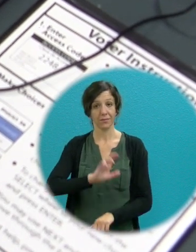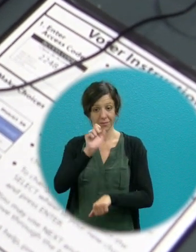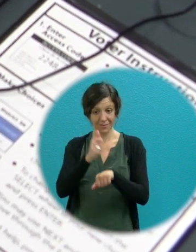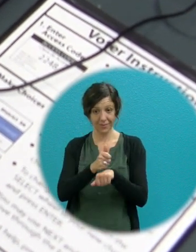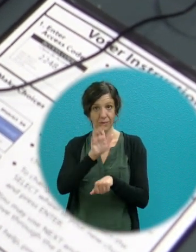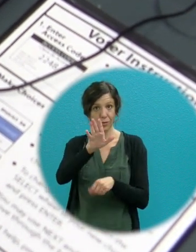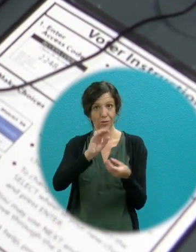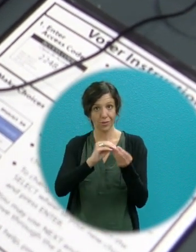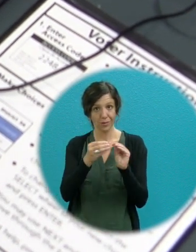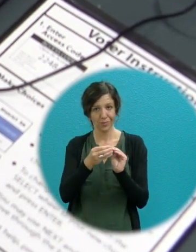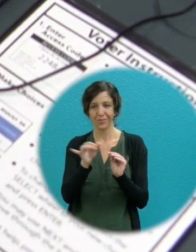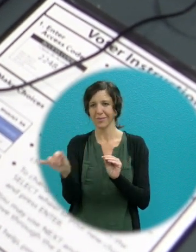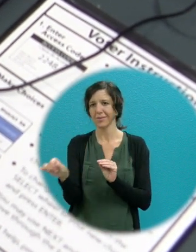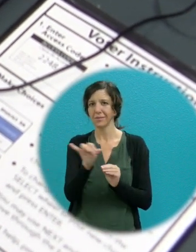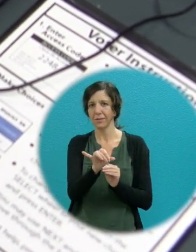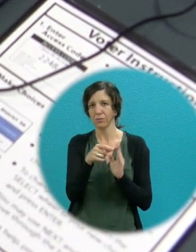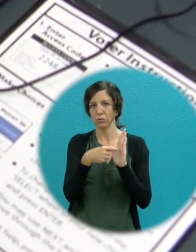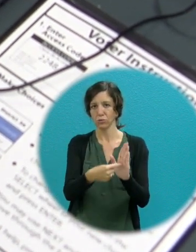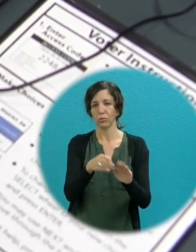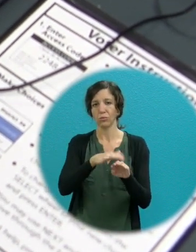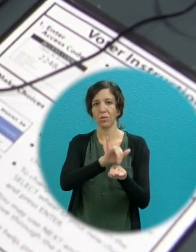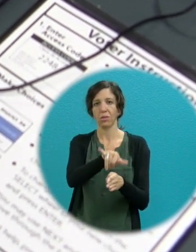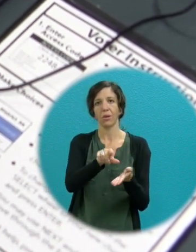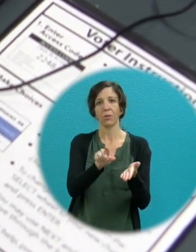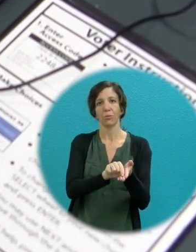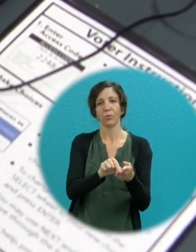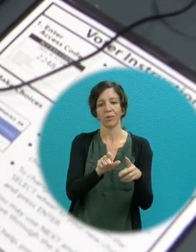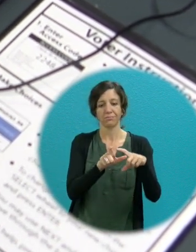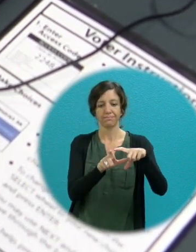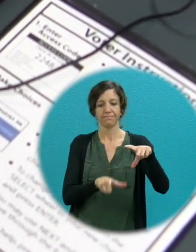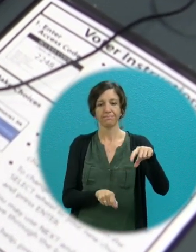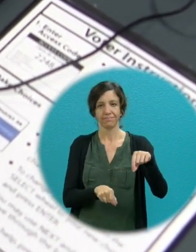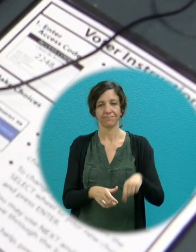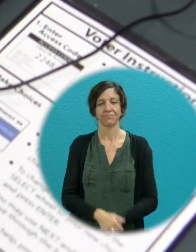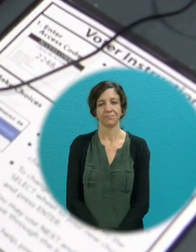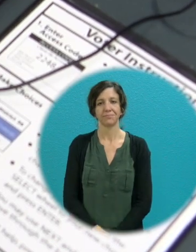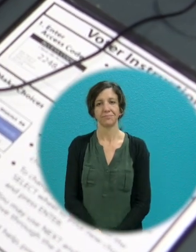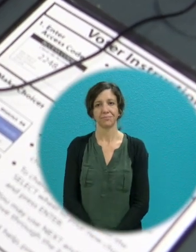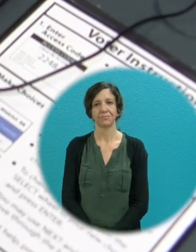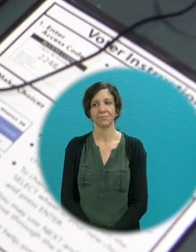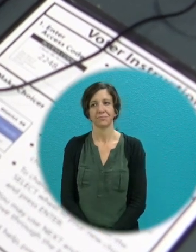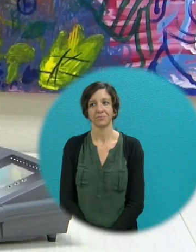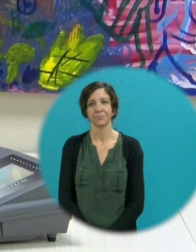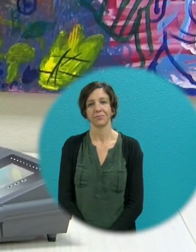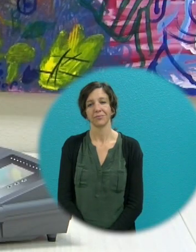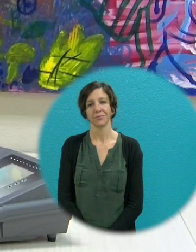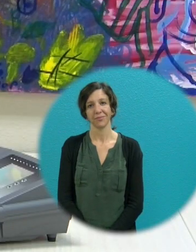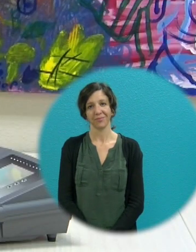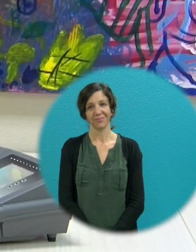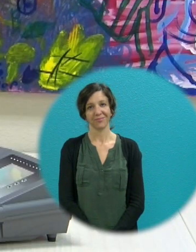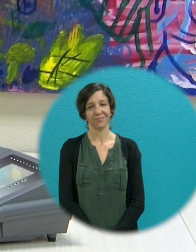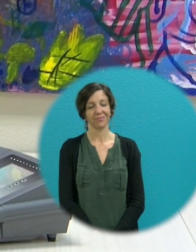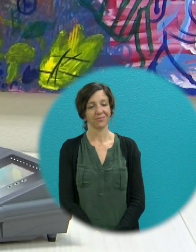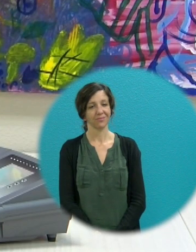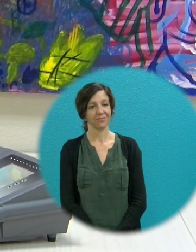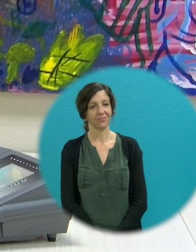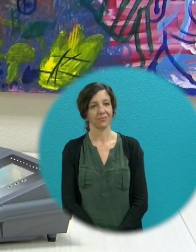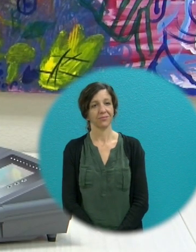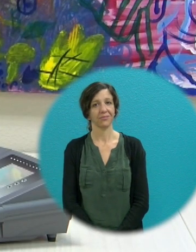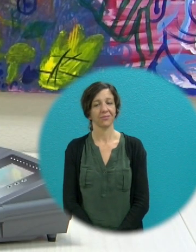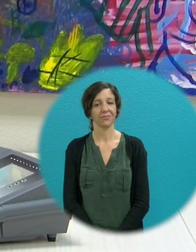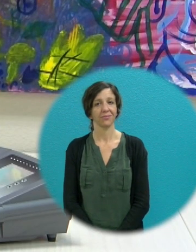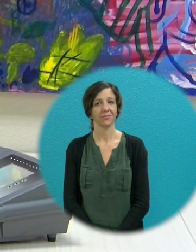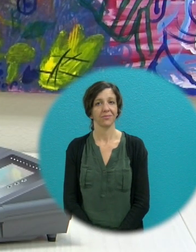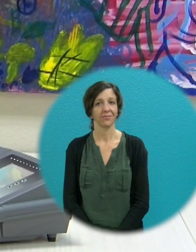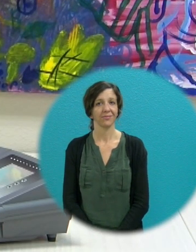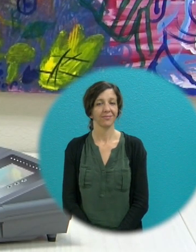as the 6, sequence 7, shows. 8. You have entered 8, 9, 0. Clear last digit 1.